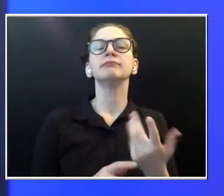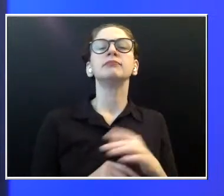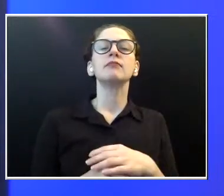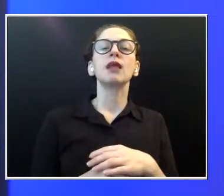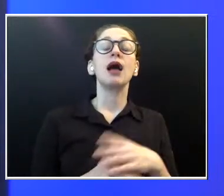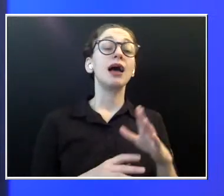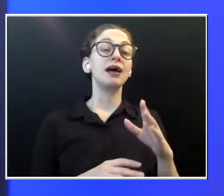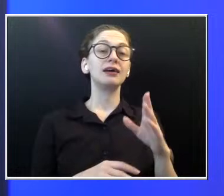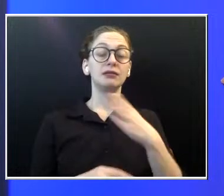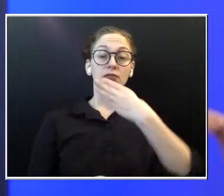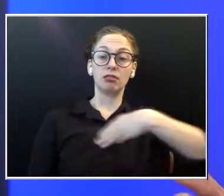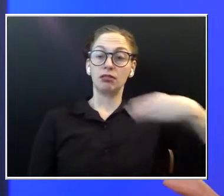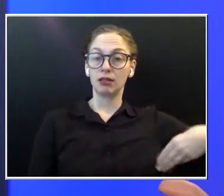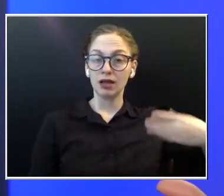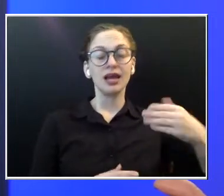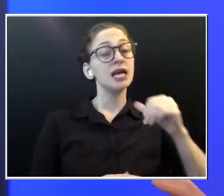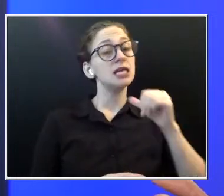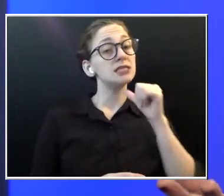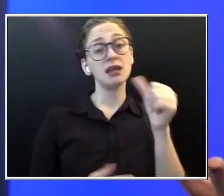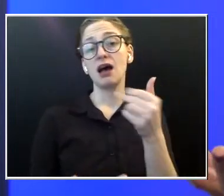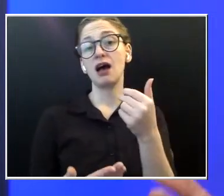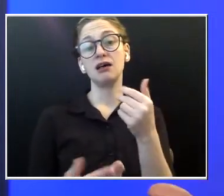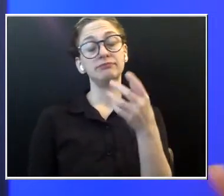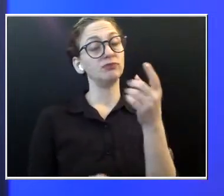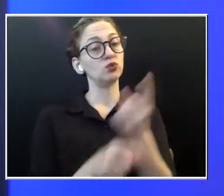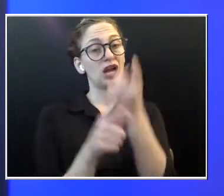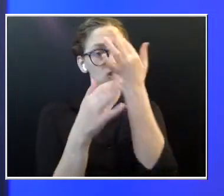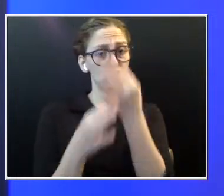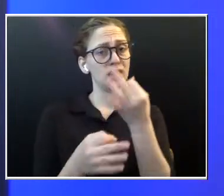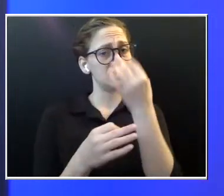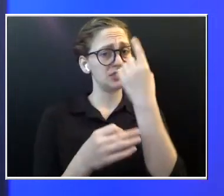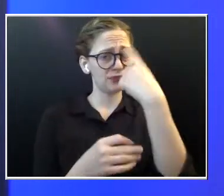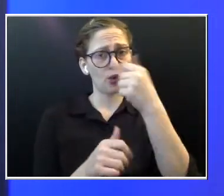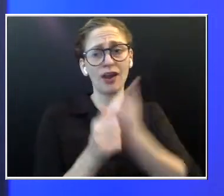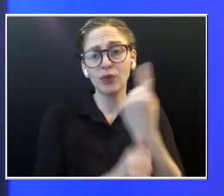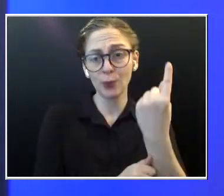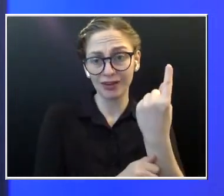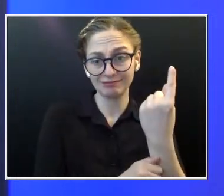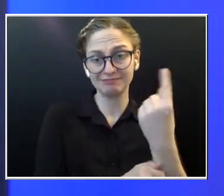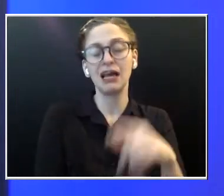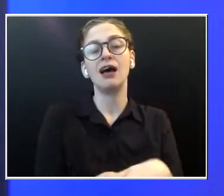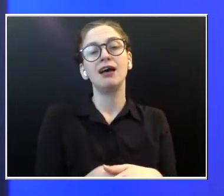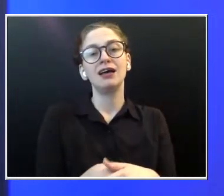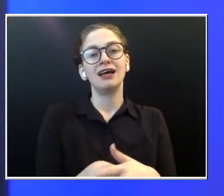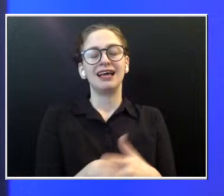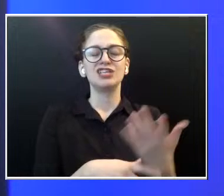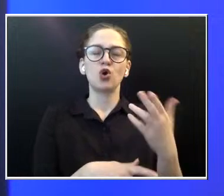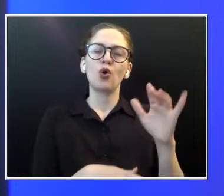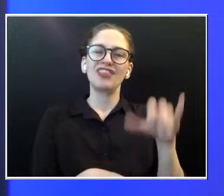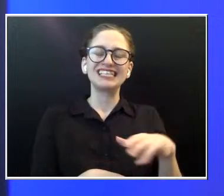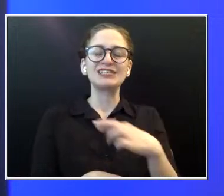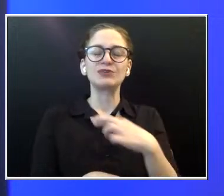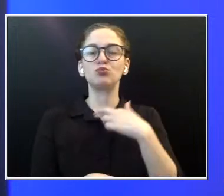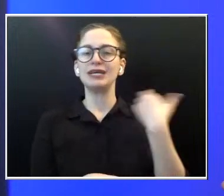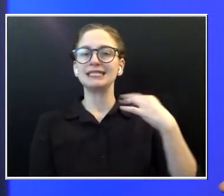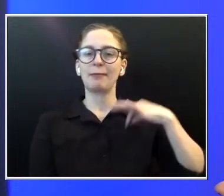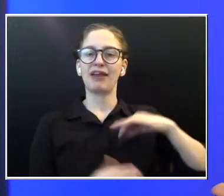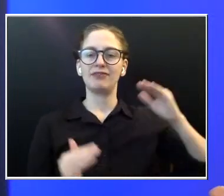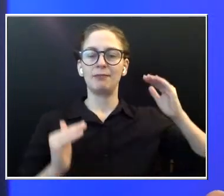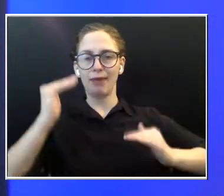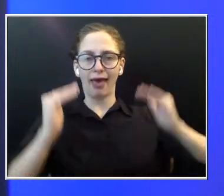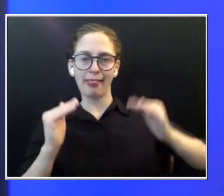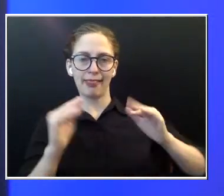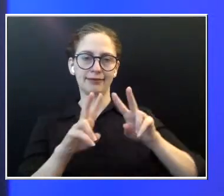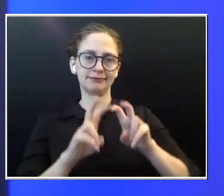it when your risk of developing cancer is greater than your risk of not. But there's many gene mutations where the risk of